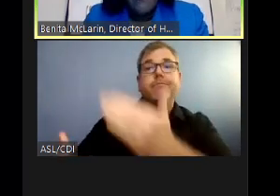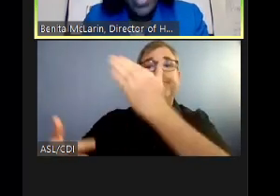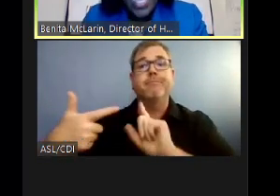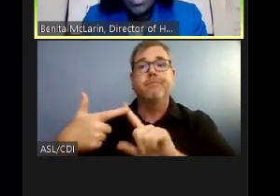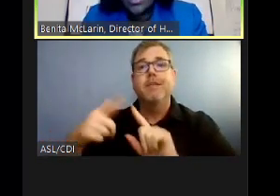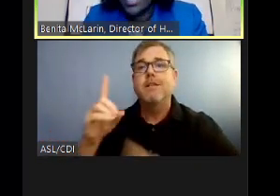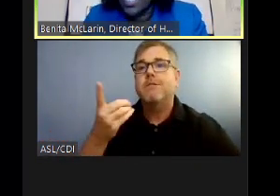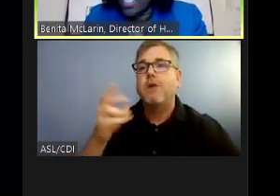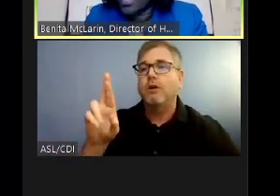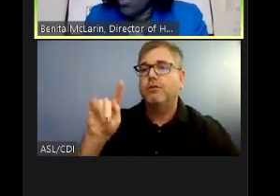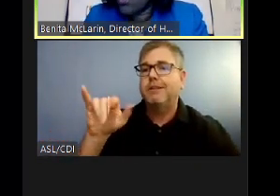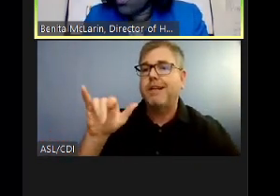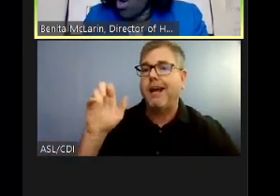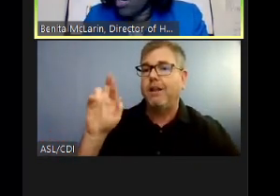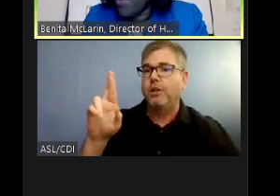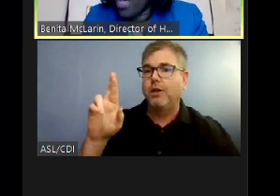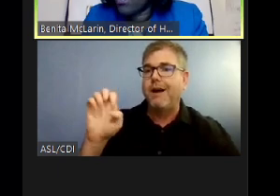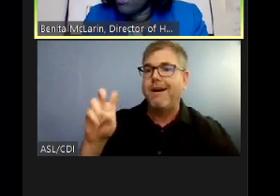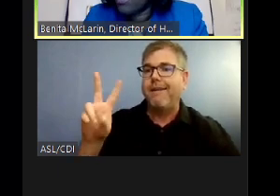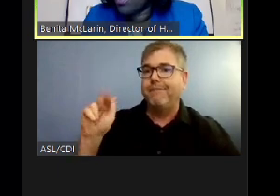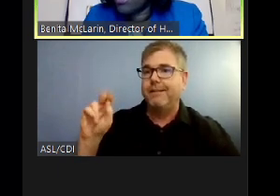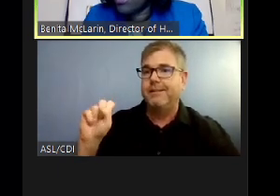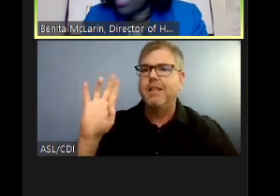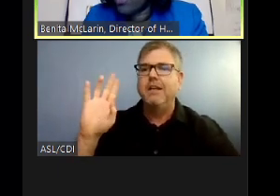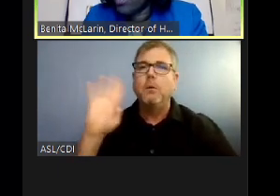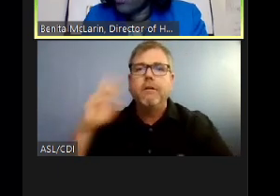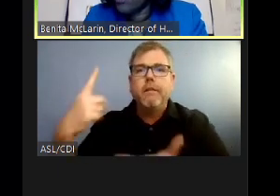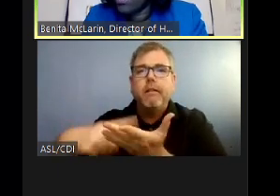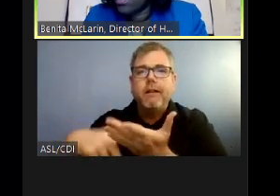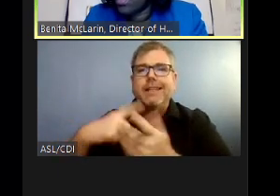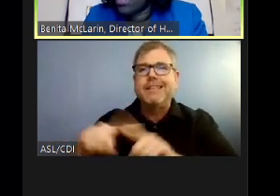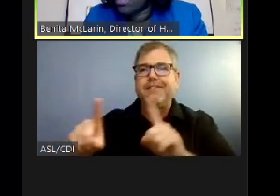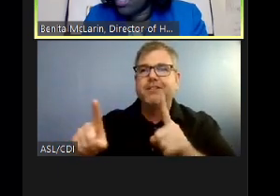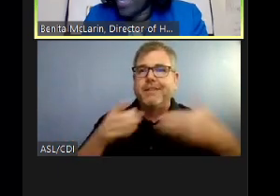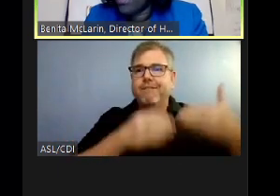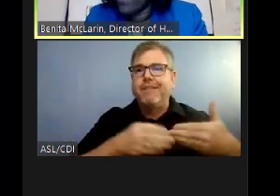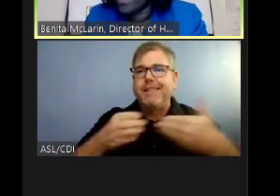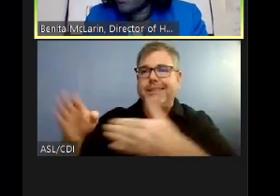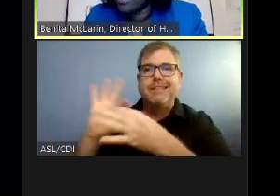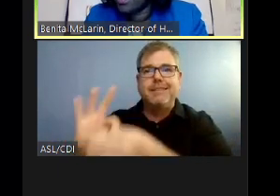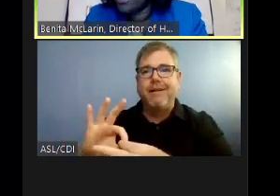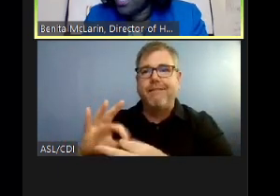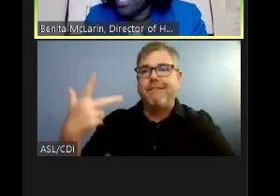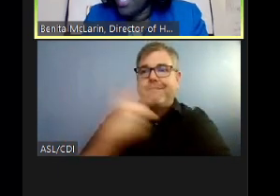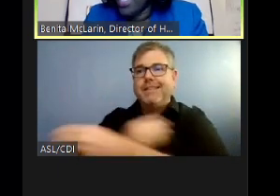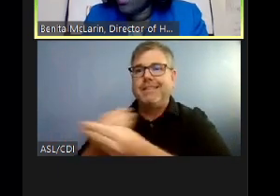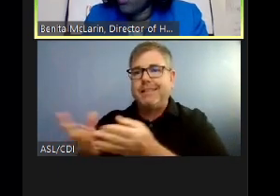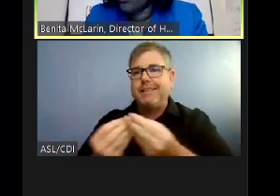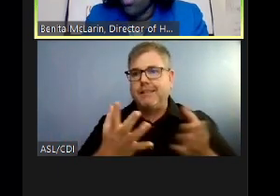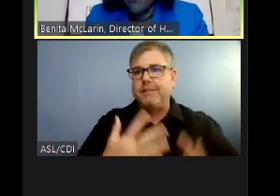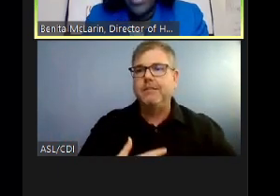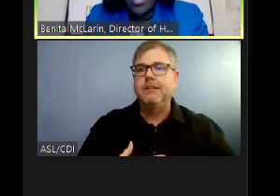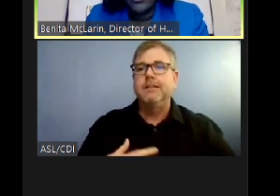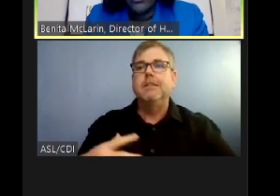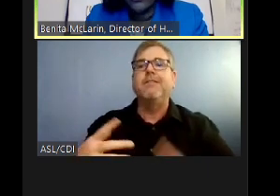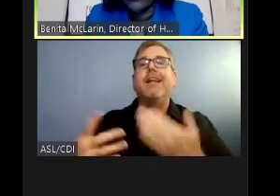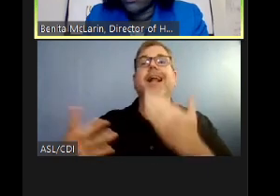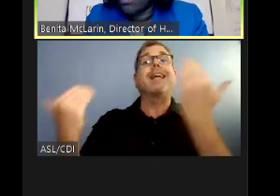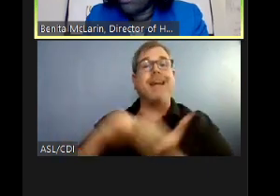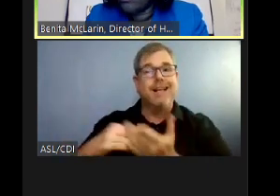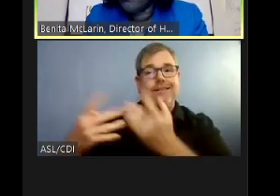will come back and also talk about some of the scenarios about vaccine, and also talk